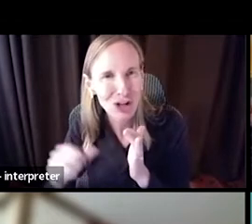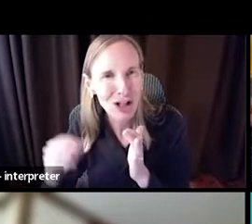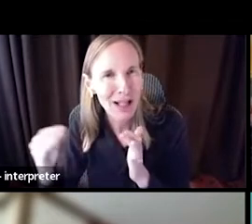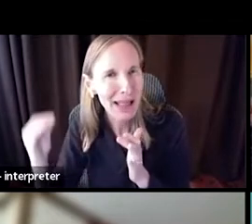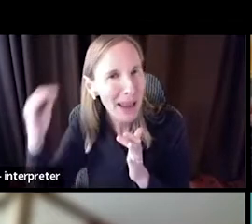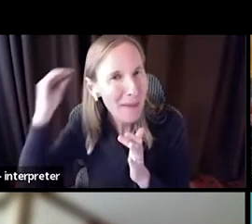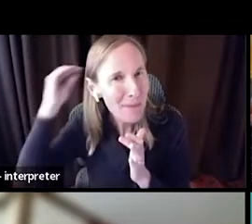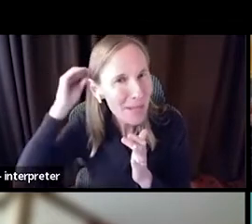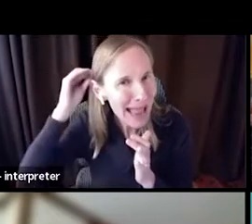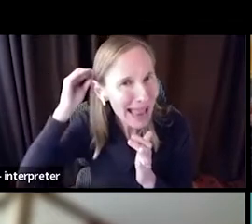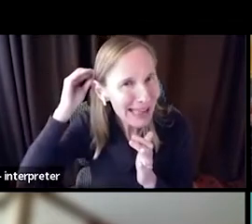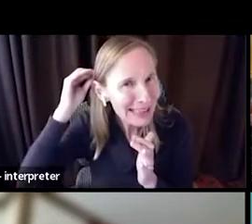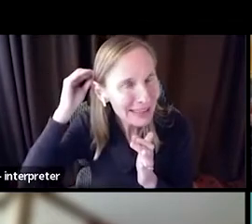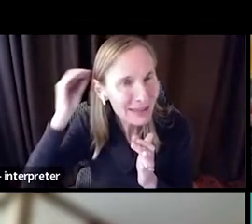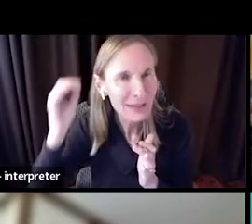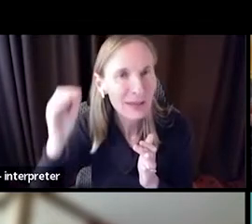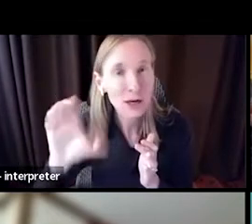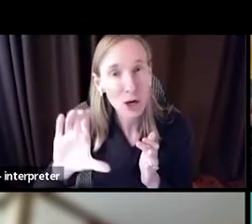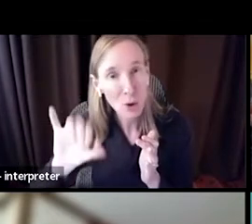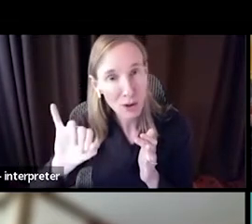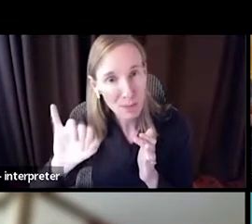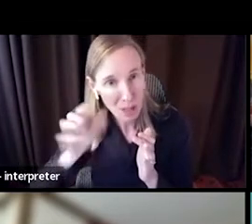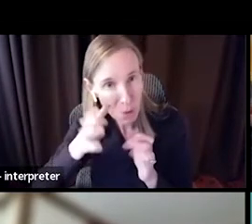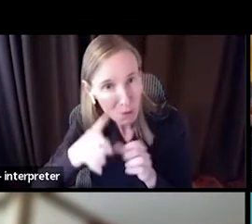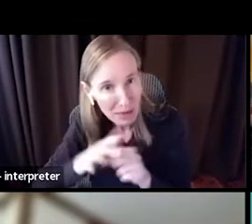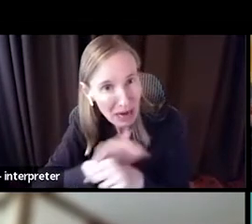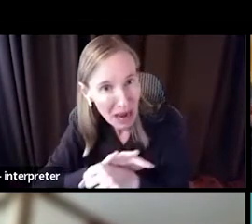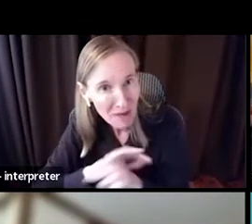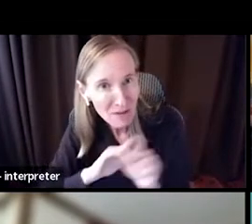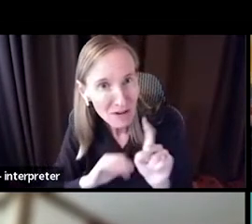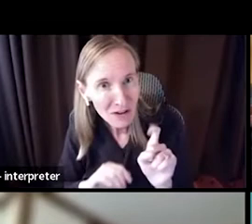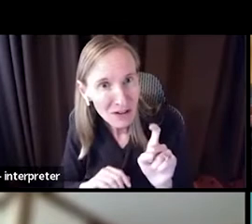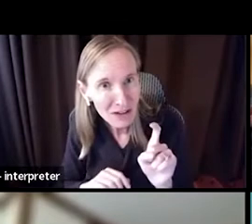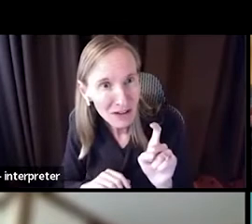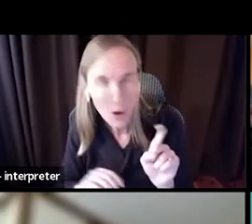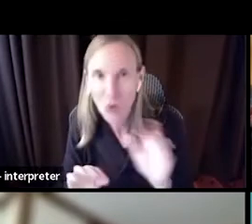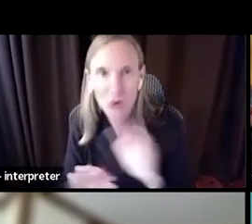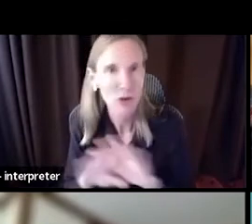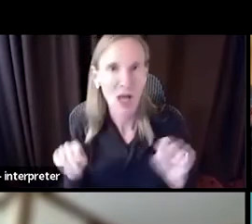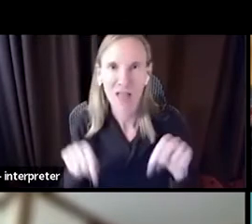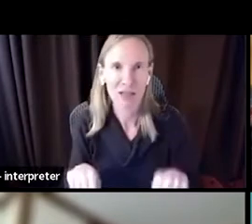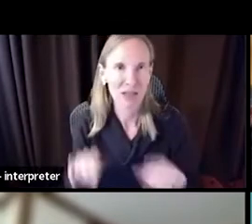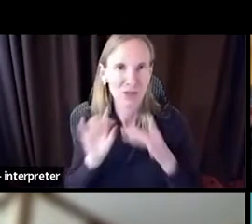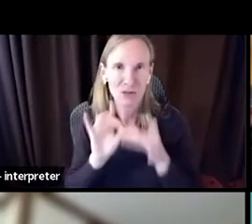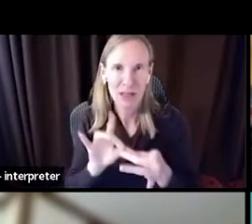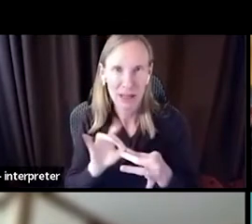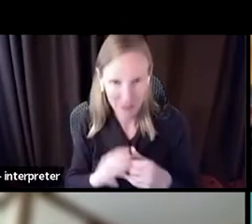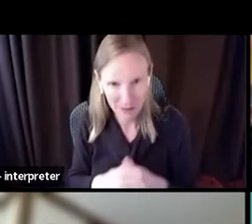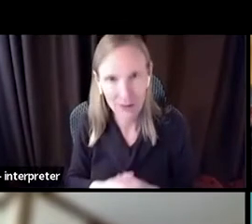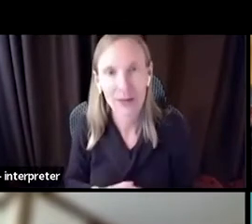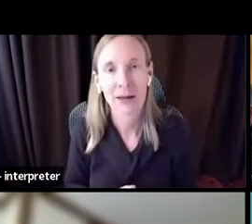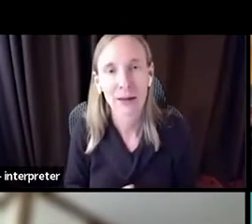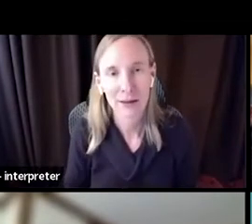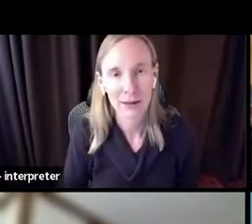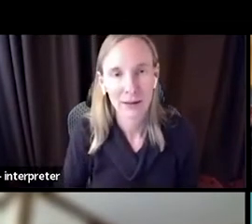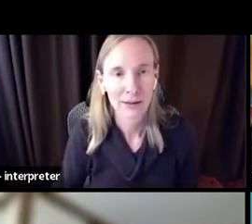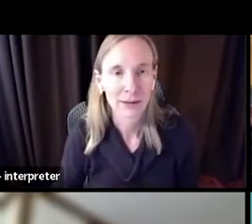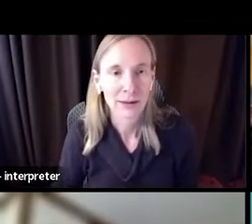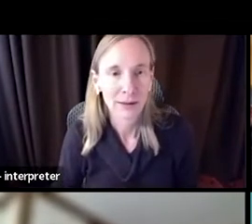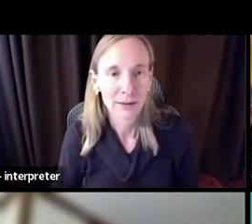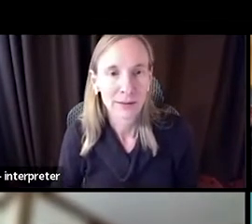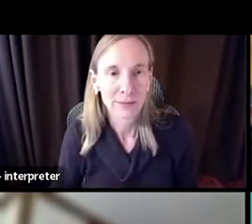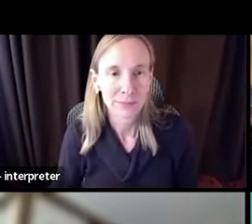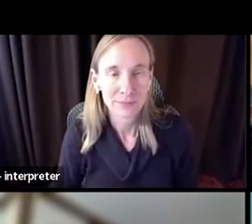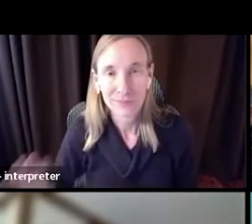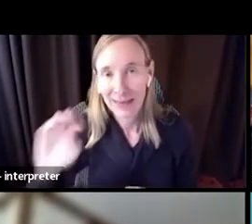implants? Yes, that might be covered, or is that out of this realm? Yes. So when we did an